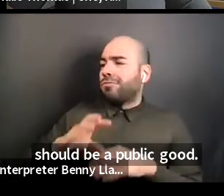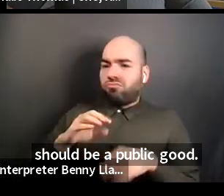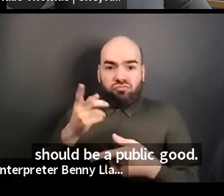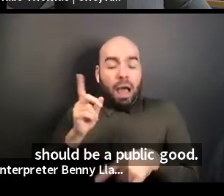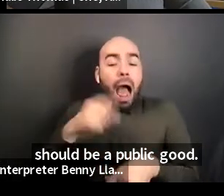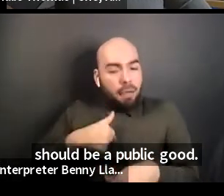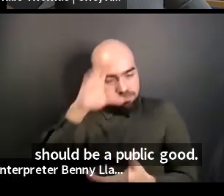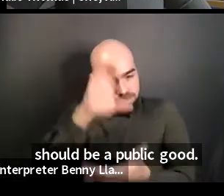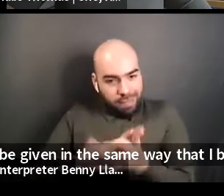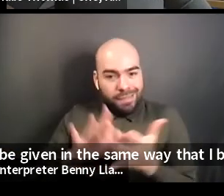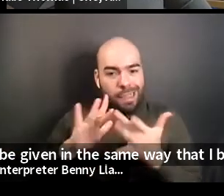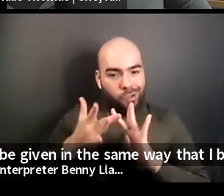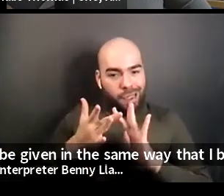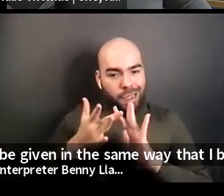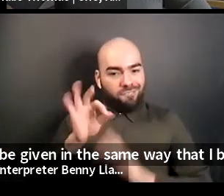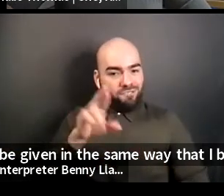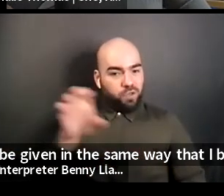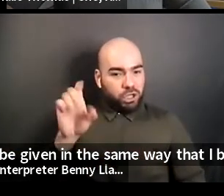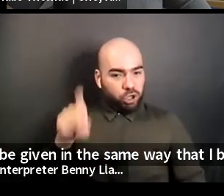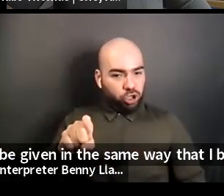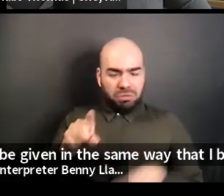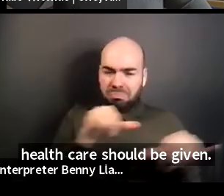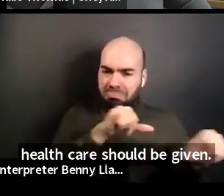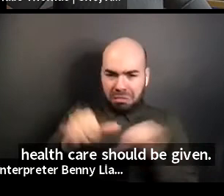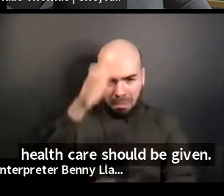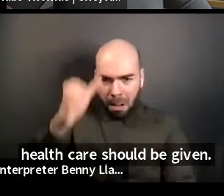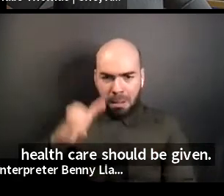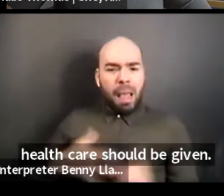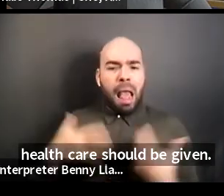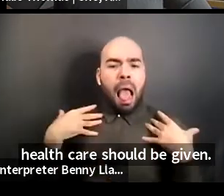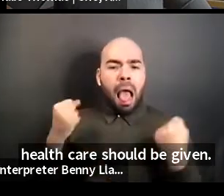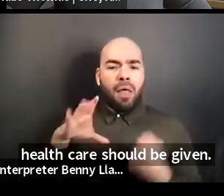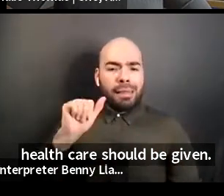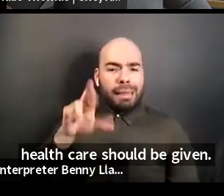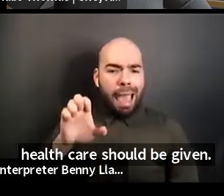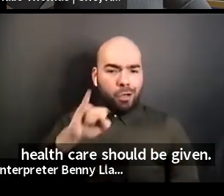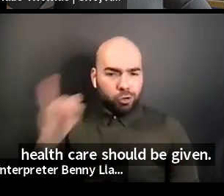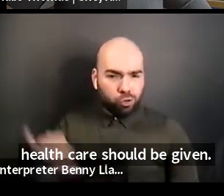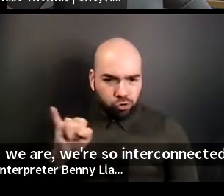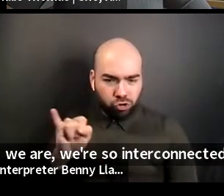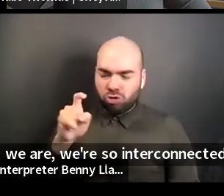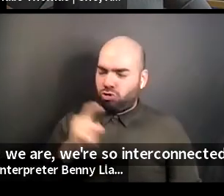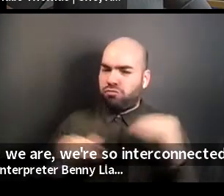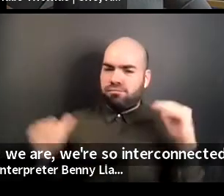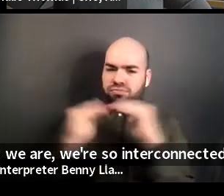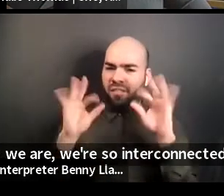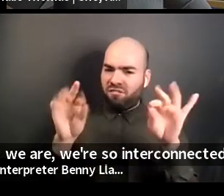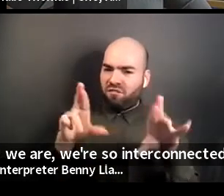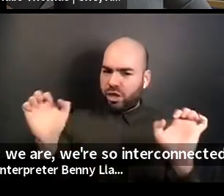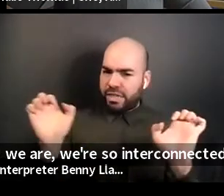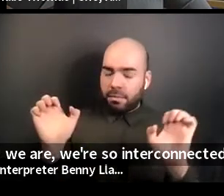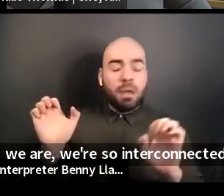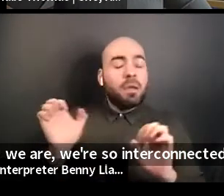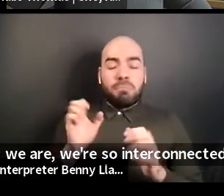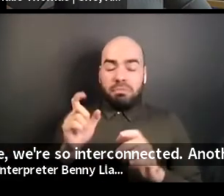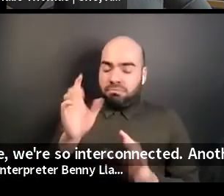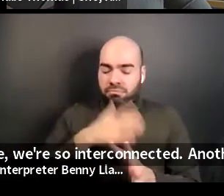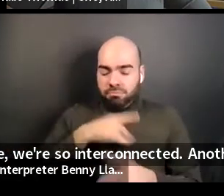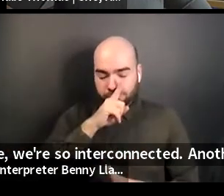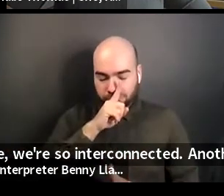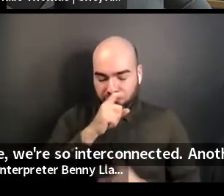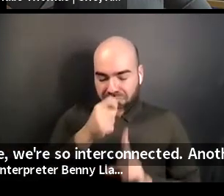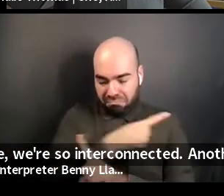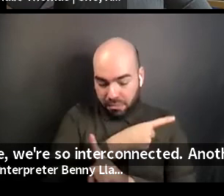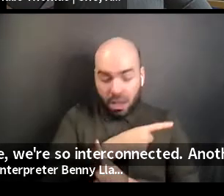believe that healthcare should be given. But we're so interconnected. And another thought from what you both offered, that